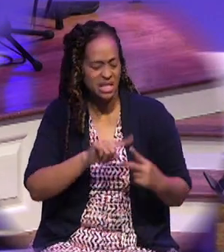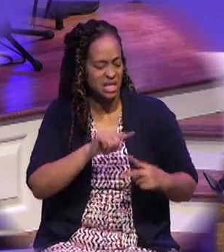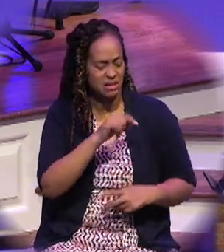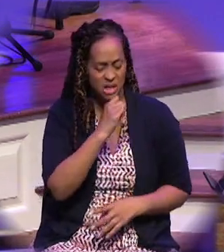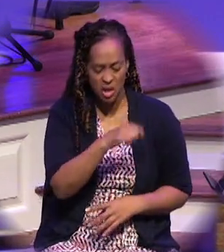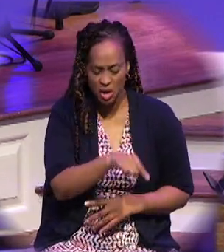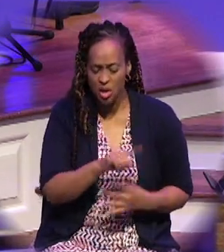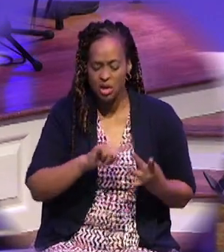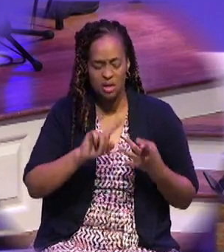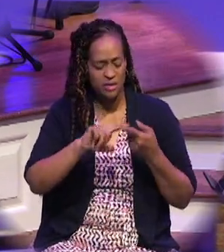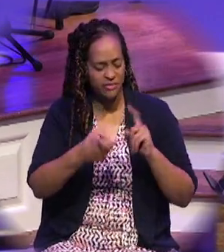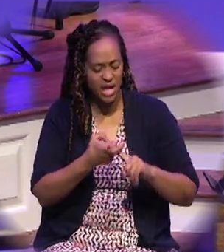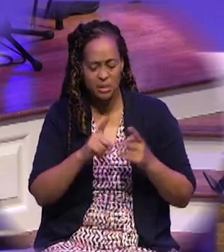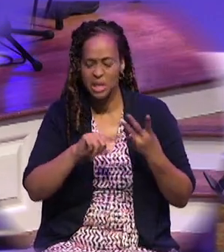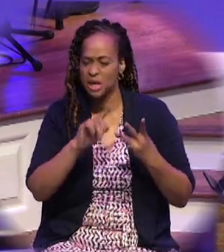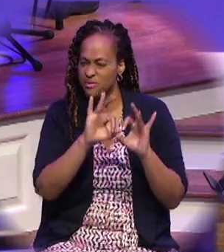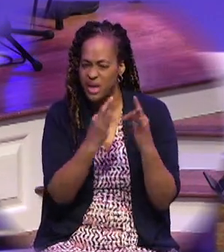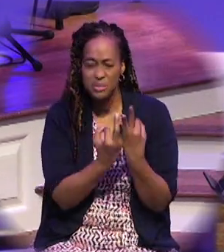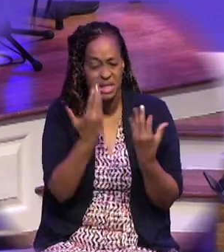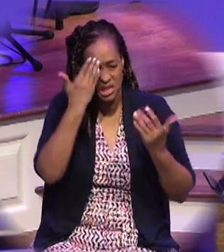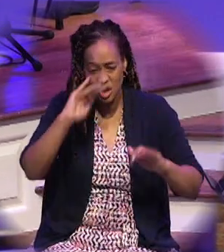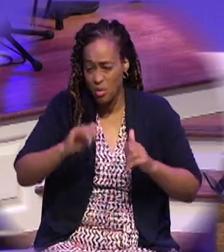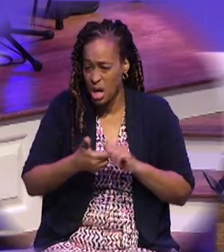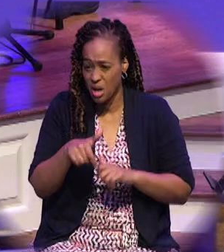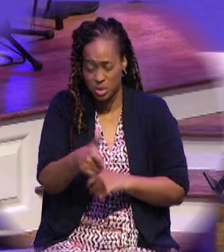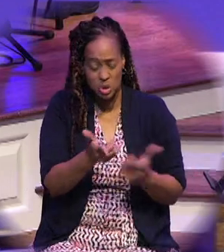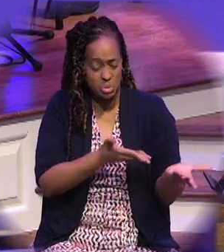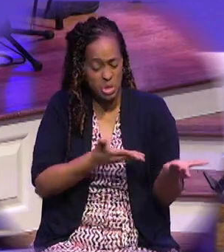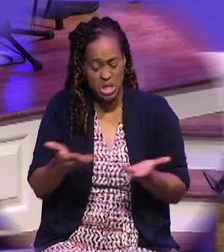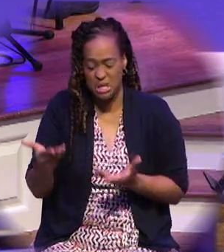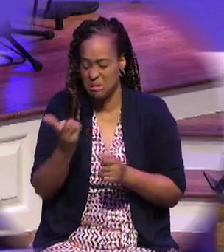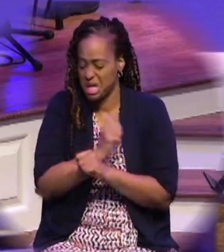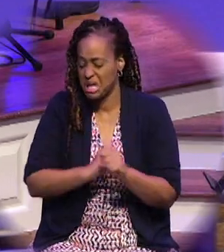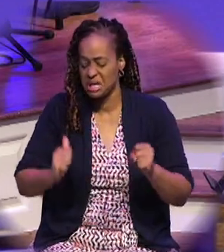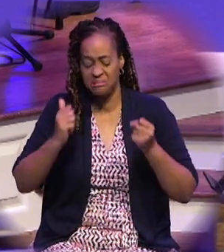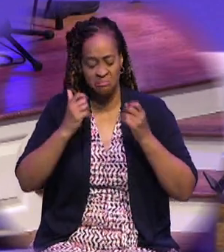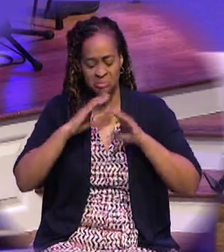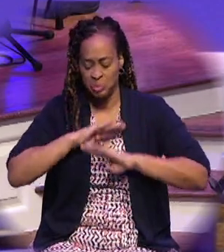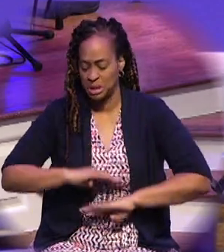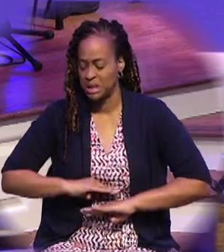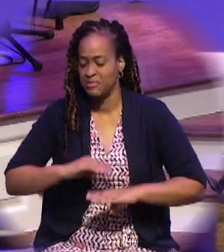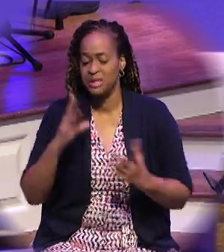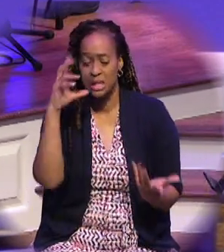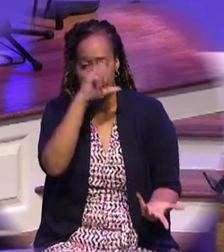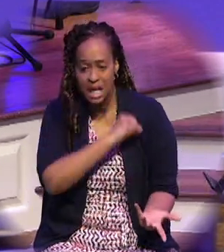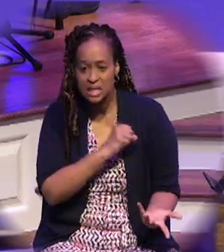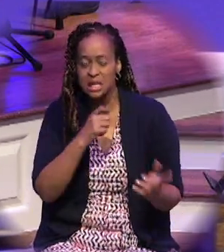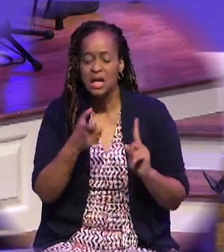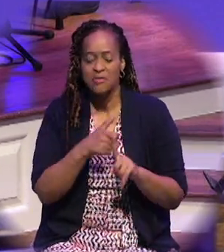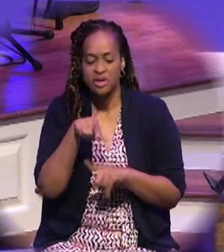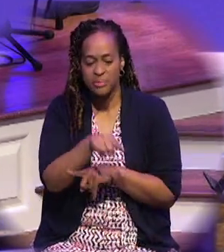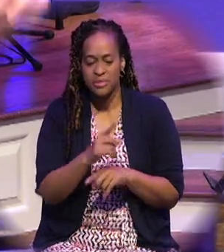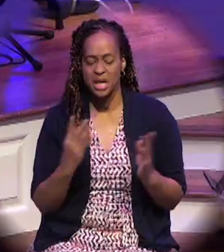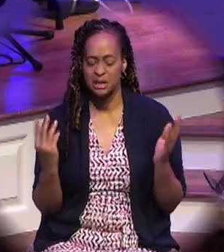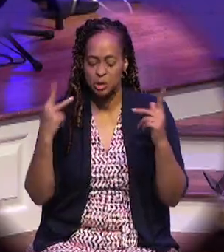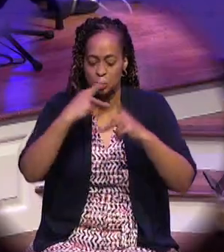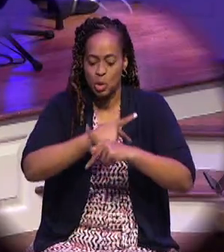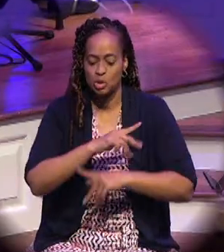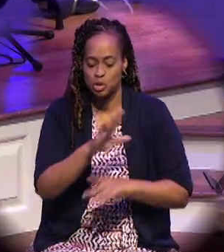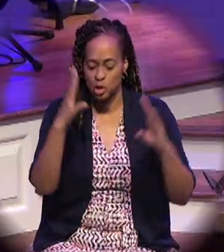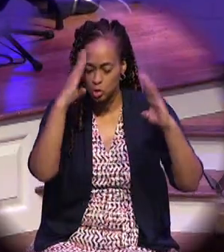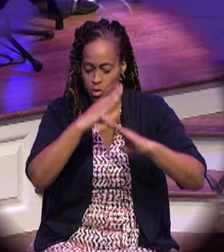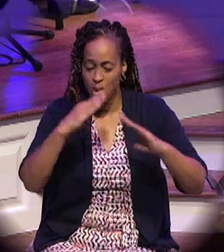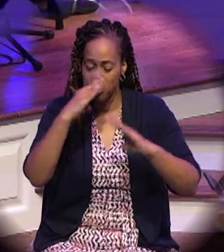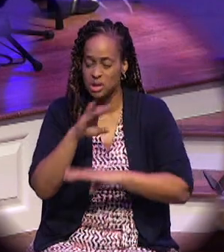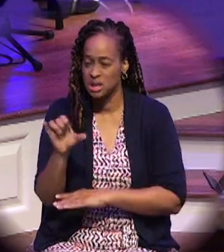family nor her friends knew how to bring her any relief. And my guess is that compiled her troubles, because just